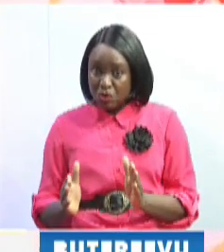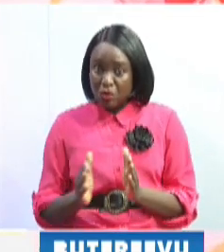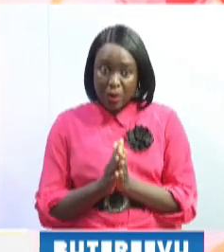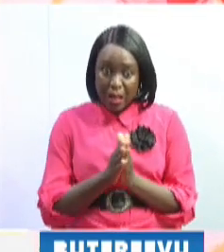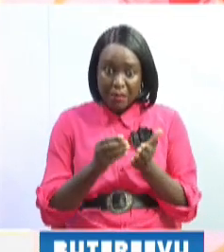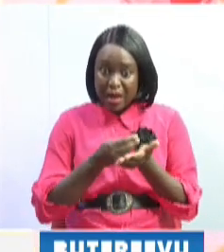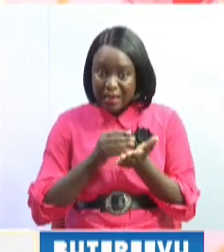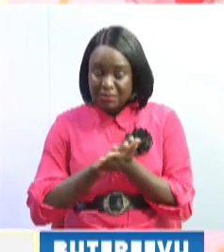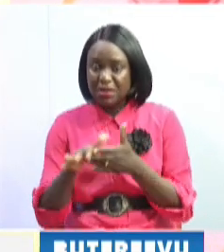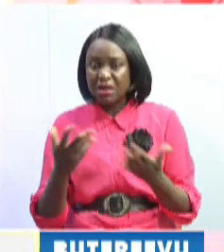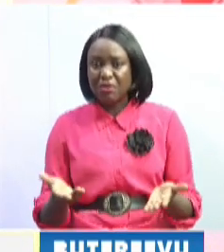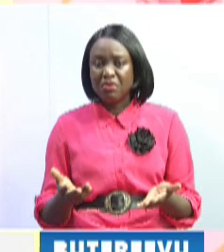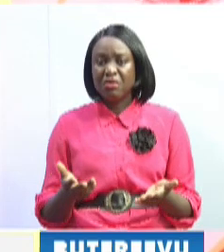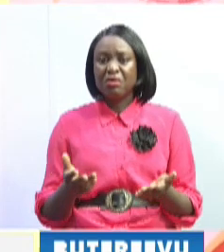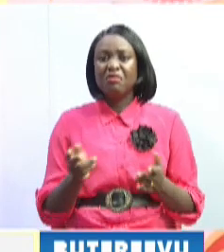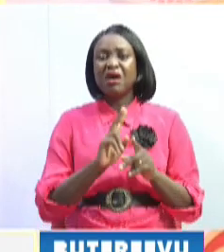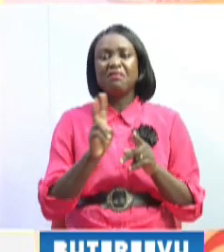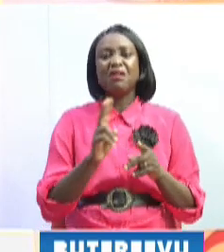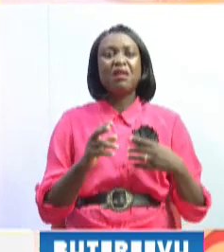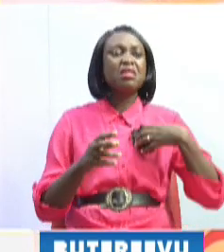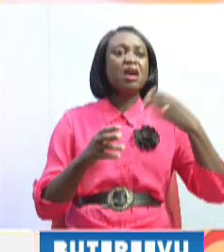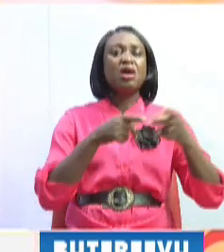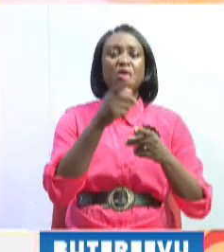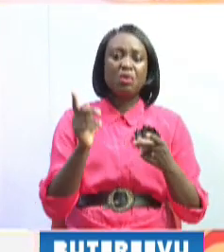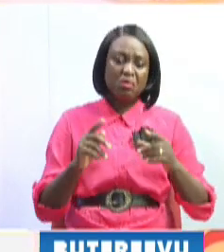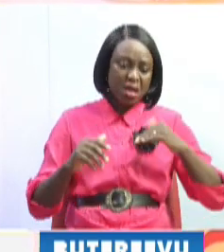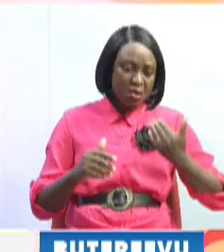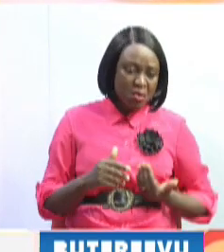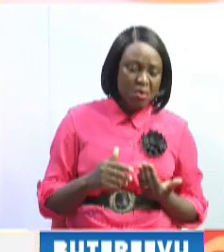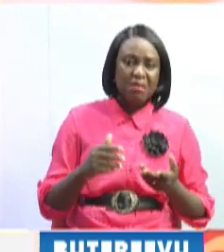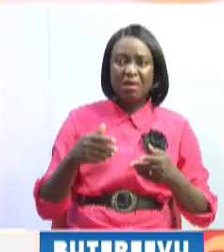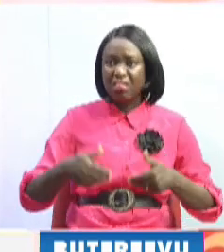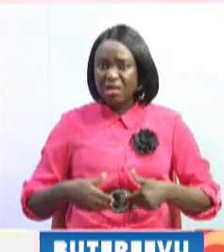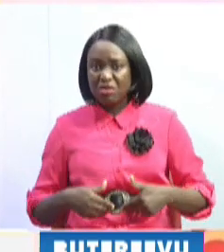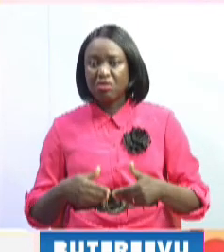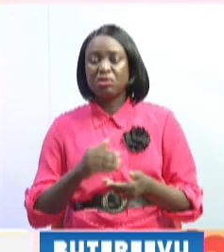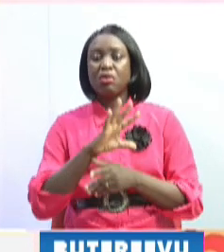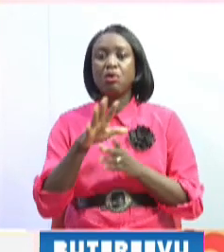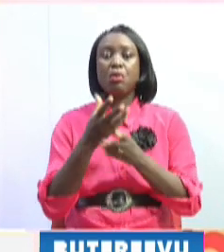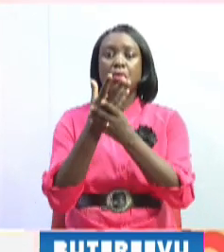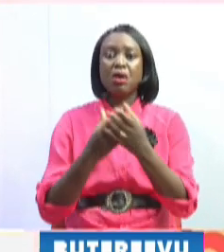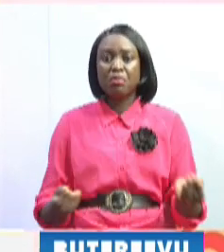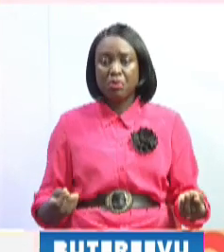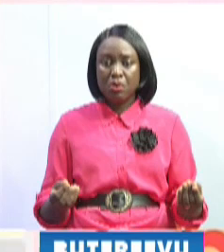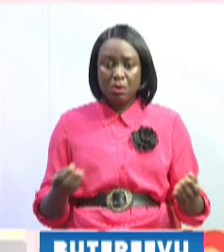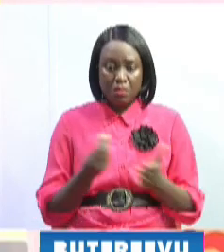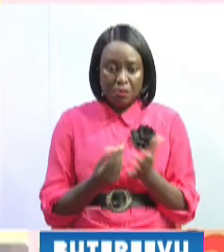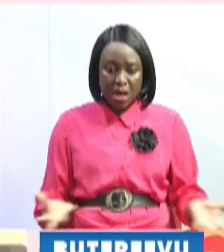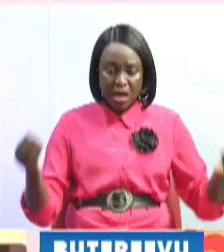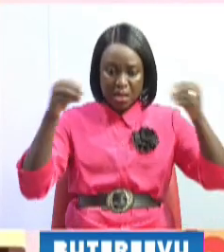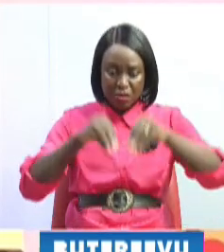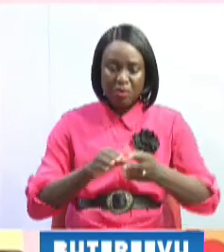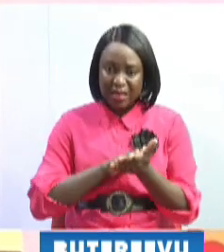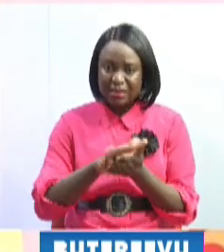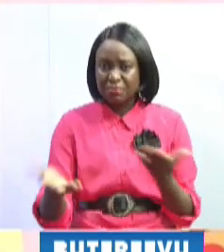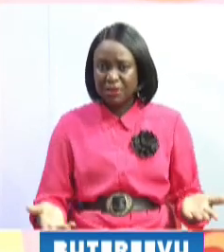baagala kukolapusinga wealth funds ez'enjawulo ng'ey'abakyala ey'abavubuka baziteeke wamu basaasaanye ssente zino naye tulaba